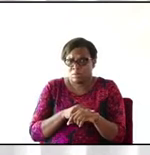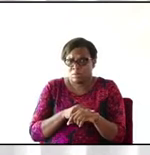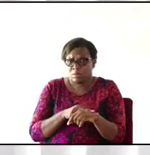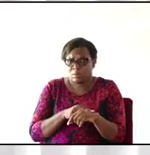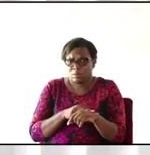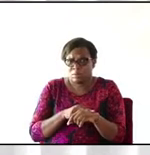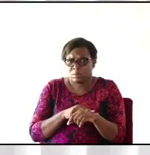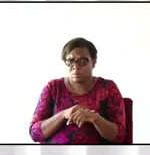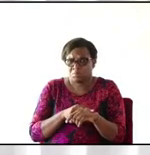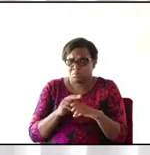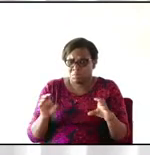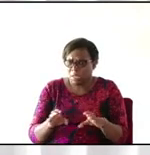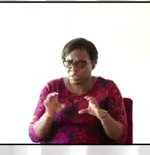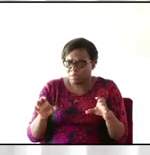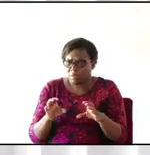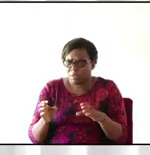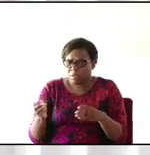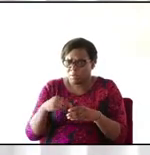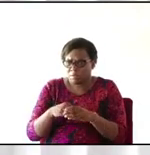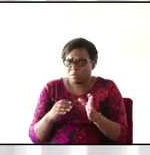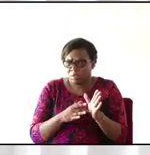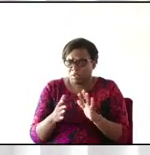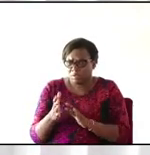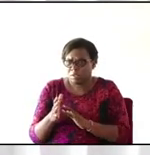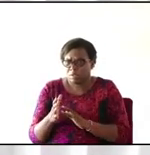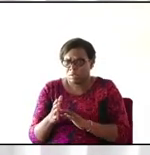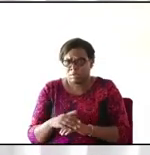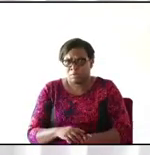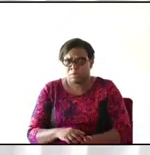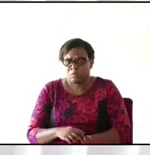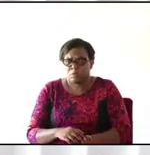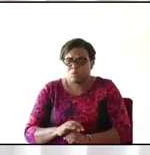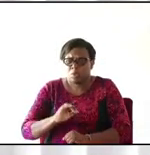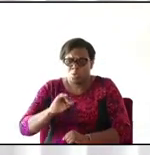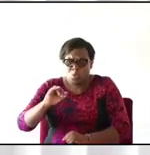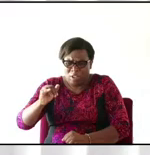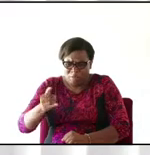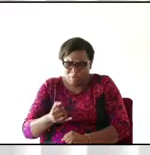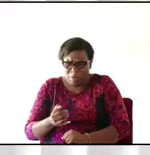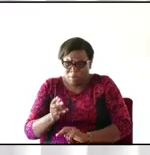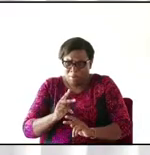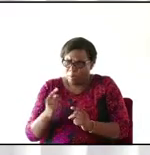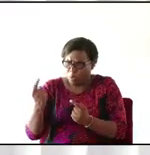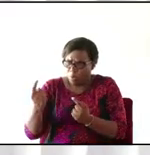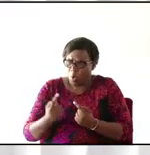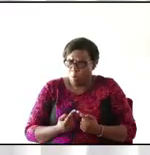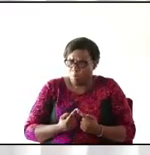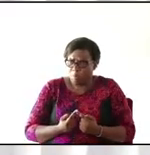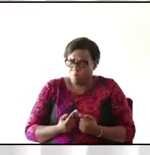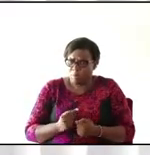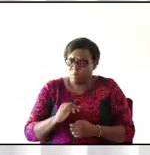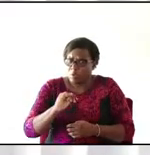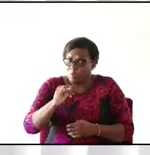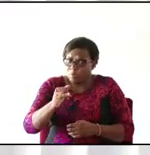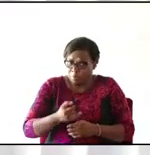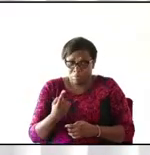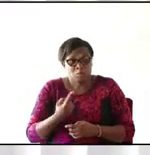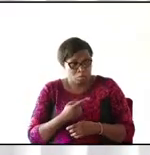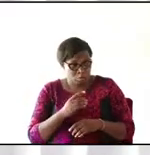modus operandi is. We invite people to come. We invite people to come to